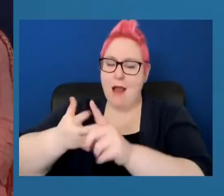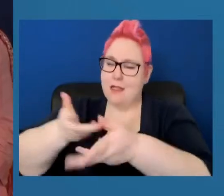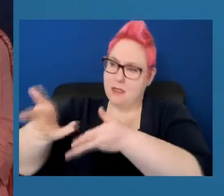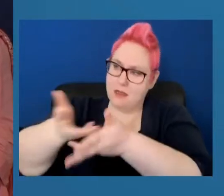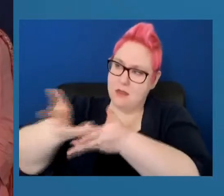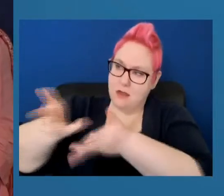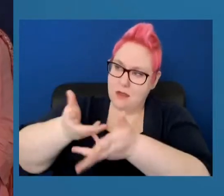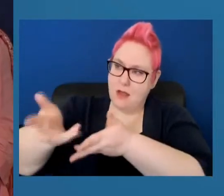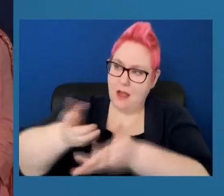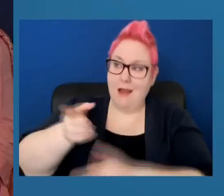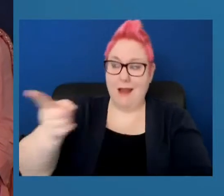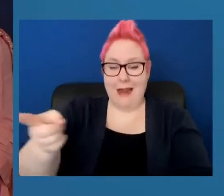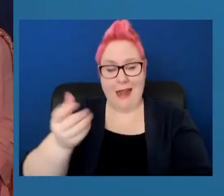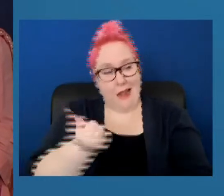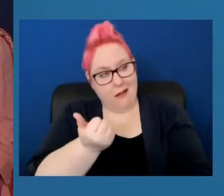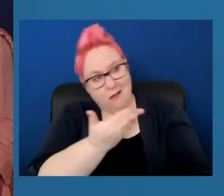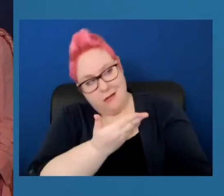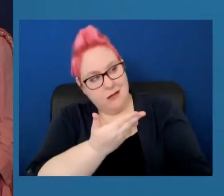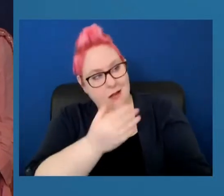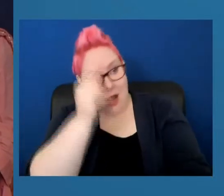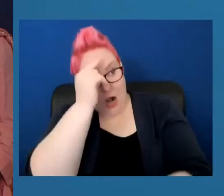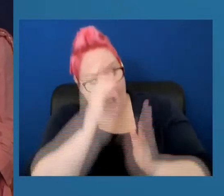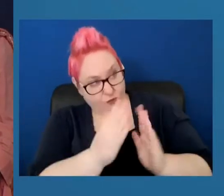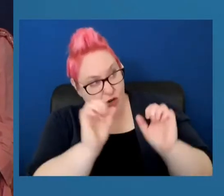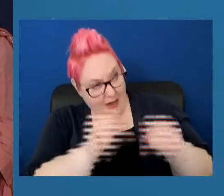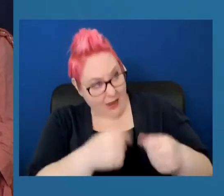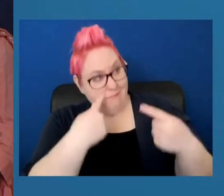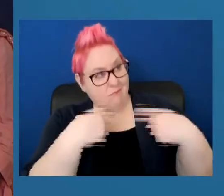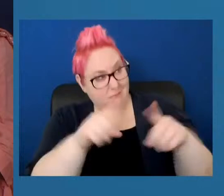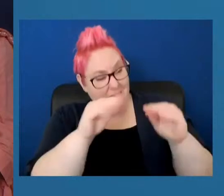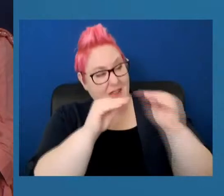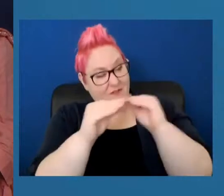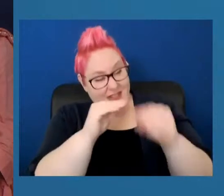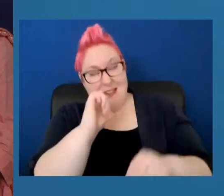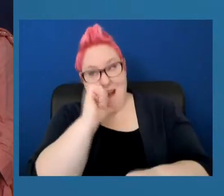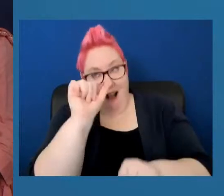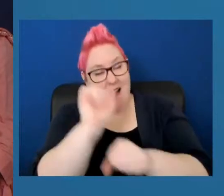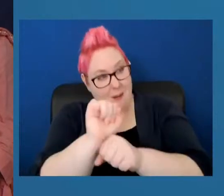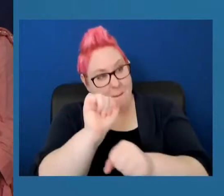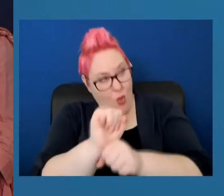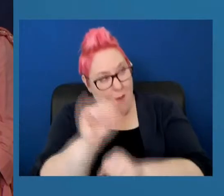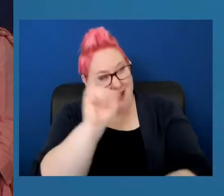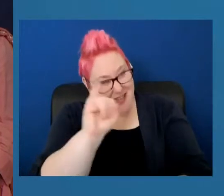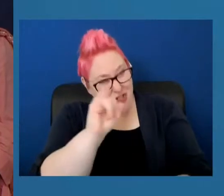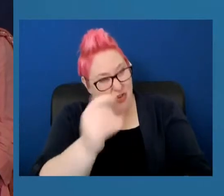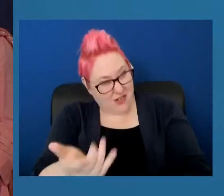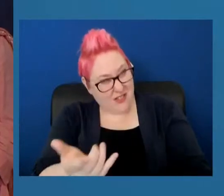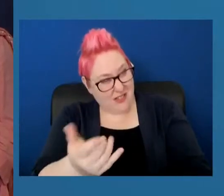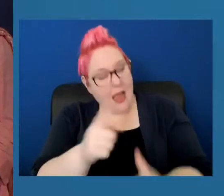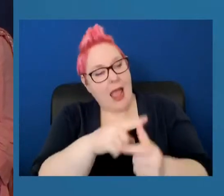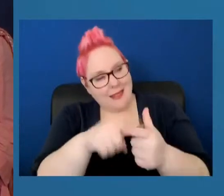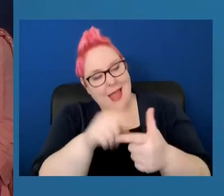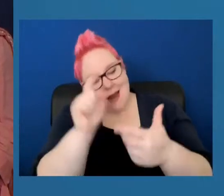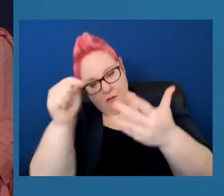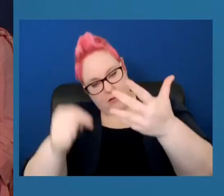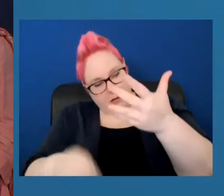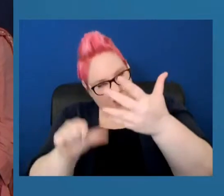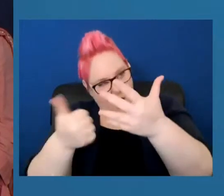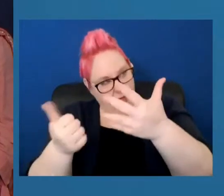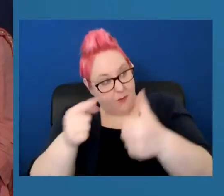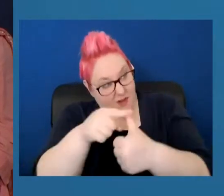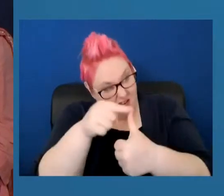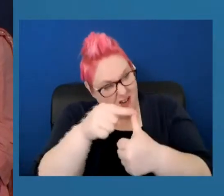like, Governor, can we finally fix the unemployment insurance issue? Then we get to everything else. So he was dogged in